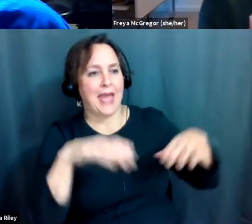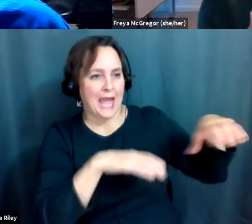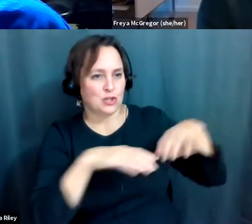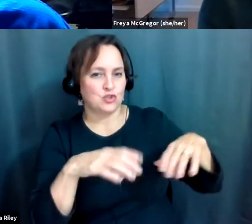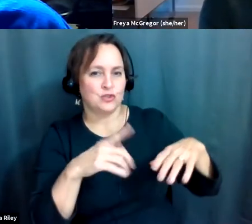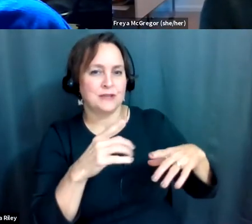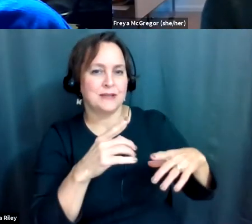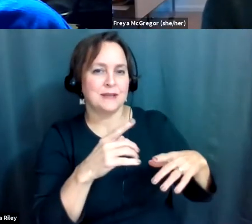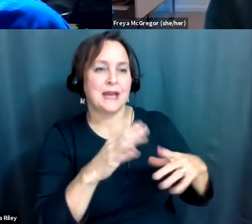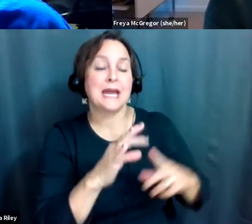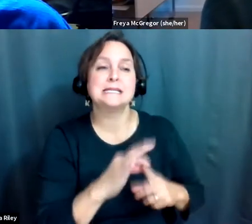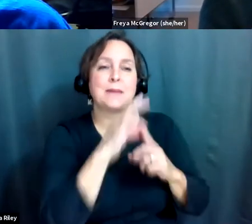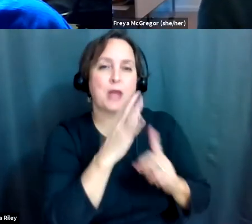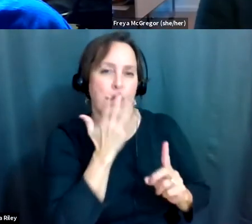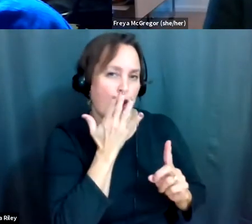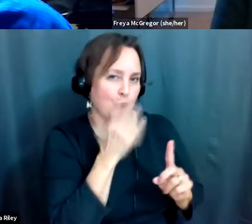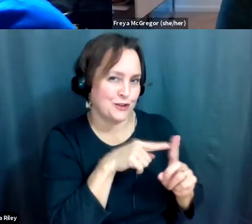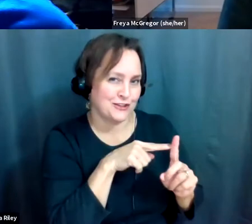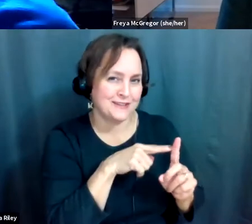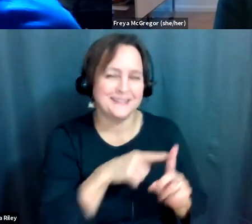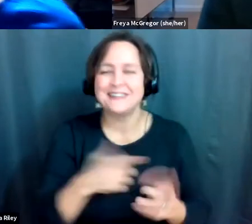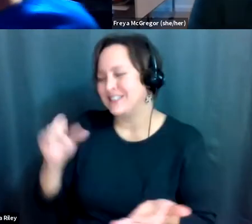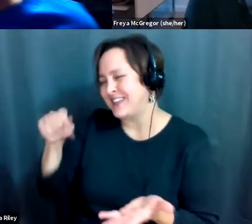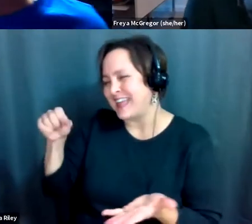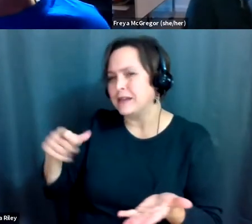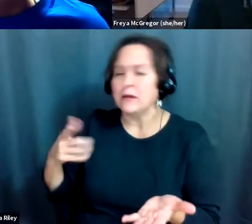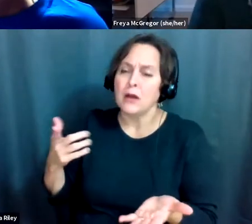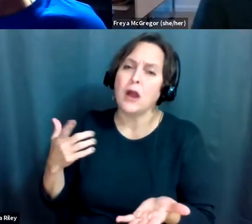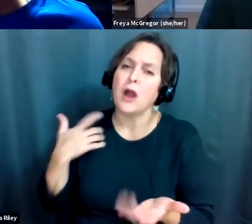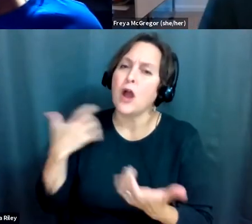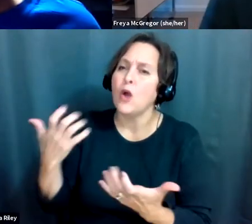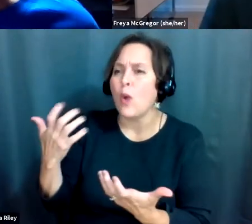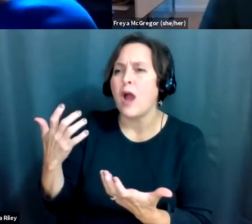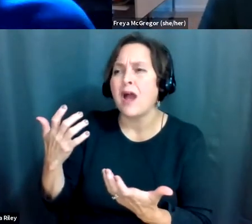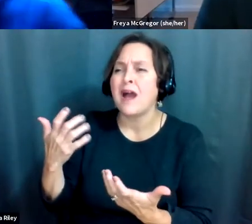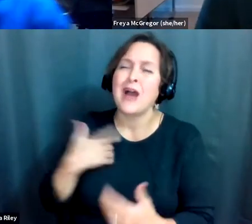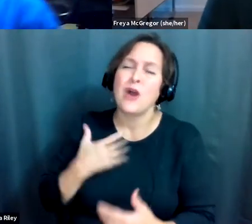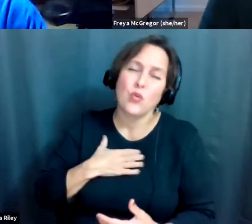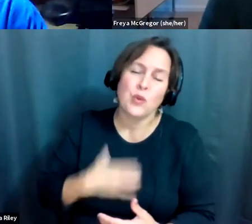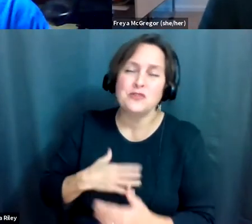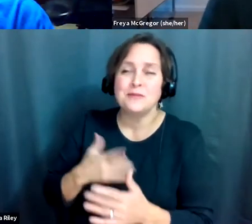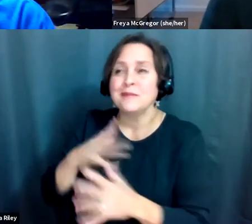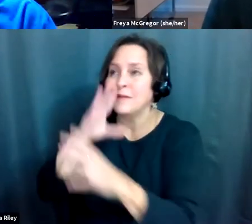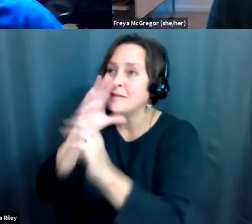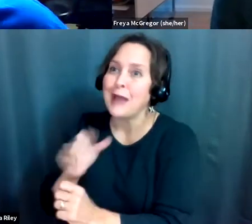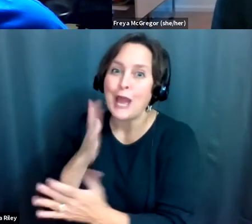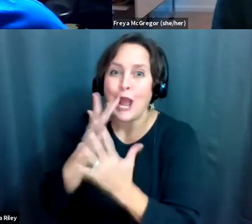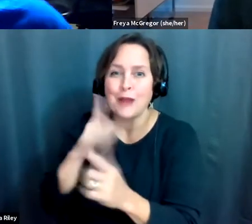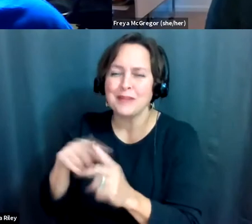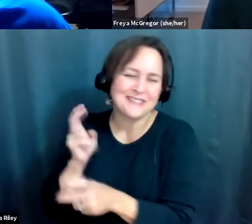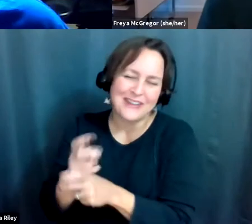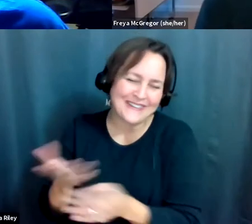in, except the color. Yes. I like to be, I want to be interested in that, but it's very difficult. I